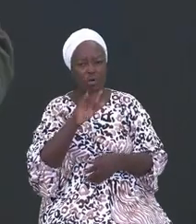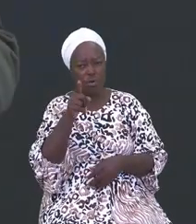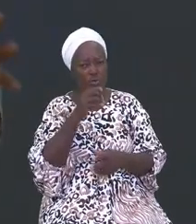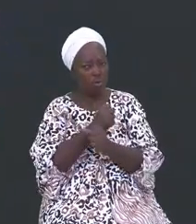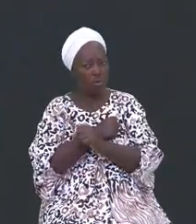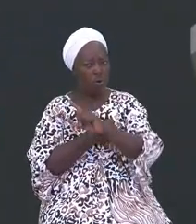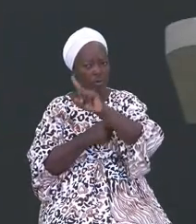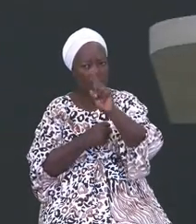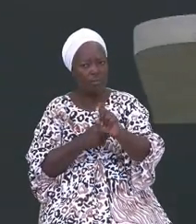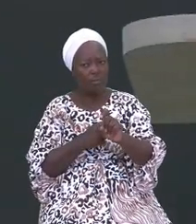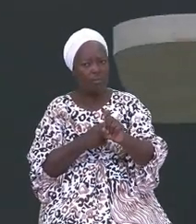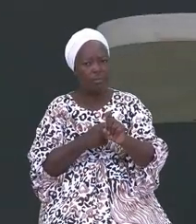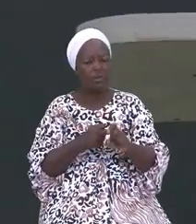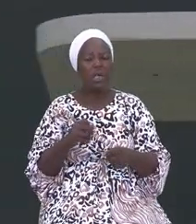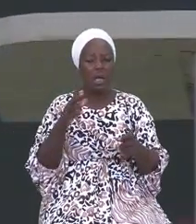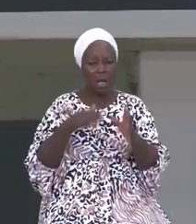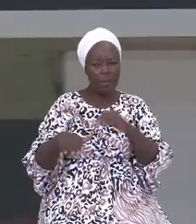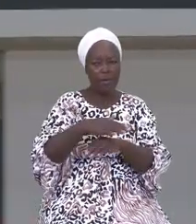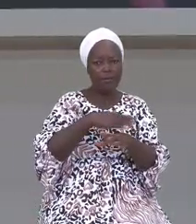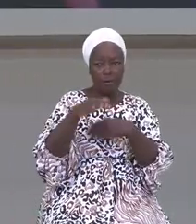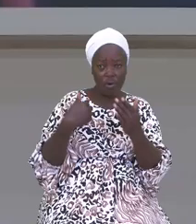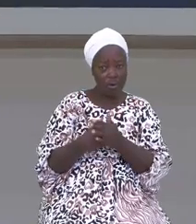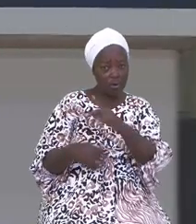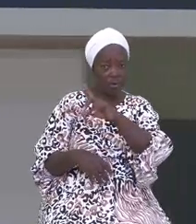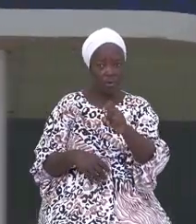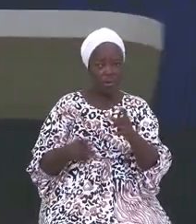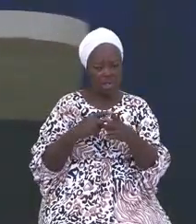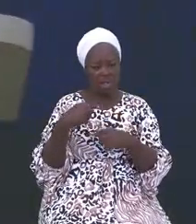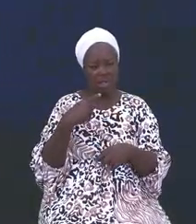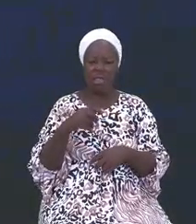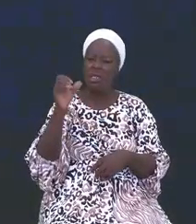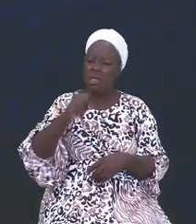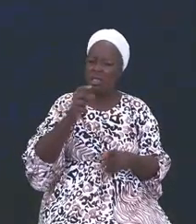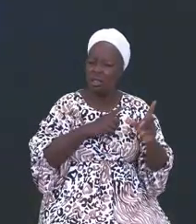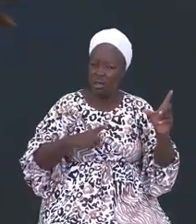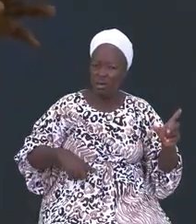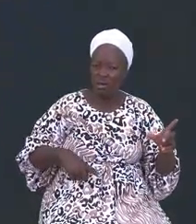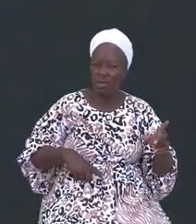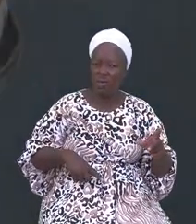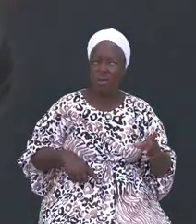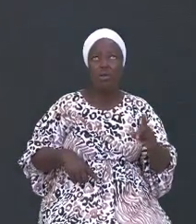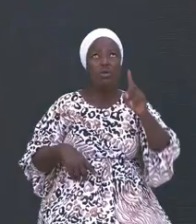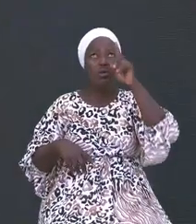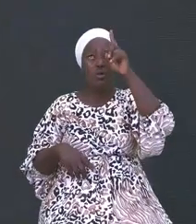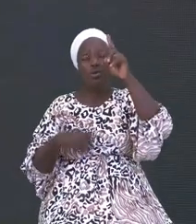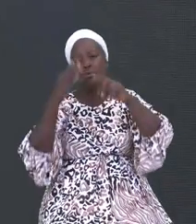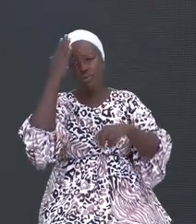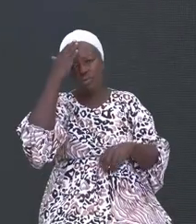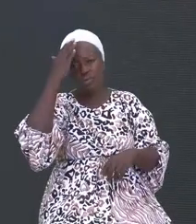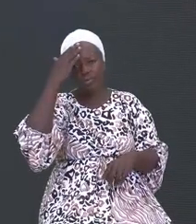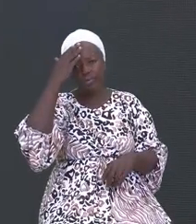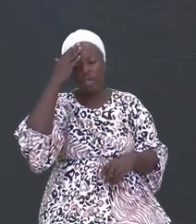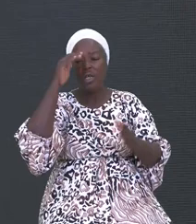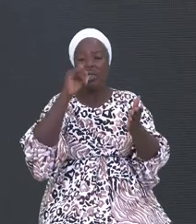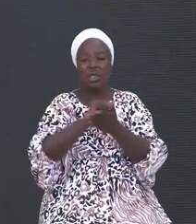him above all? He says, yes, Lord, thou knowest.